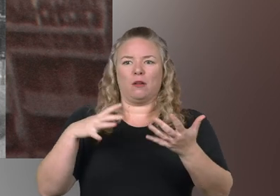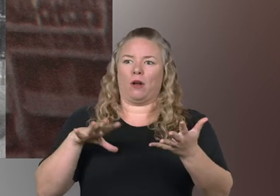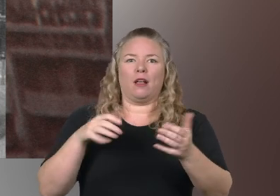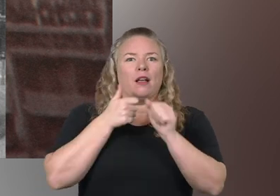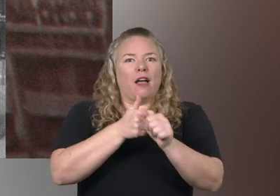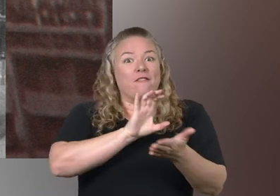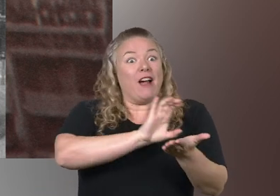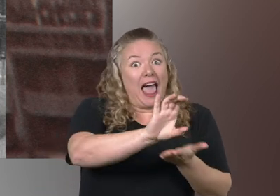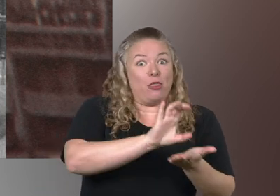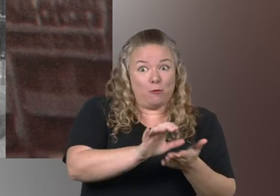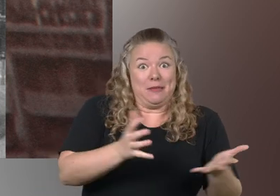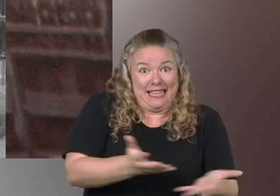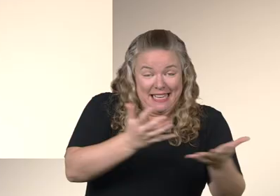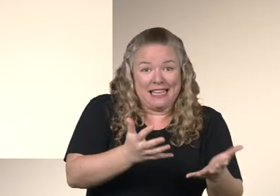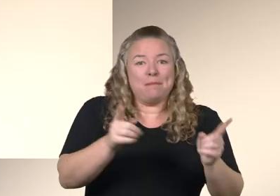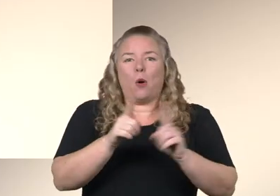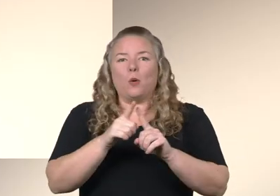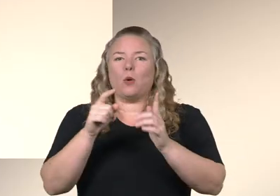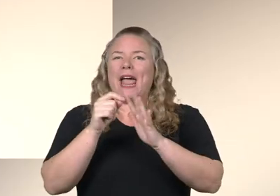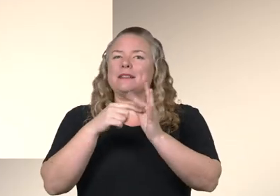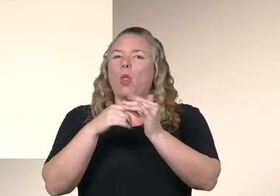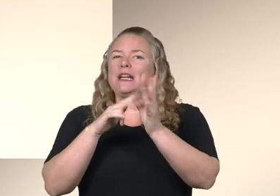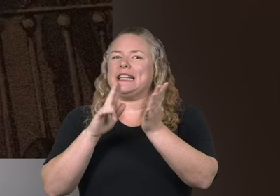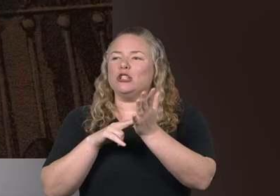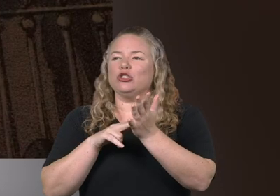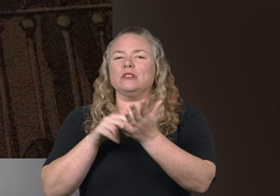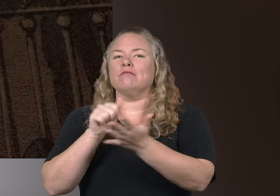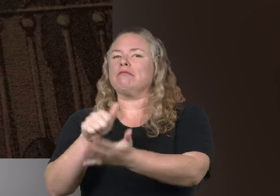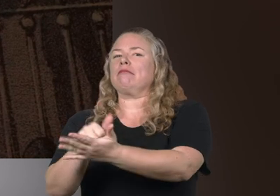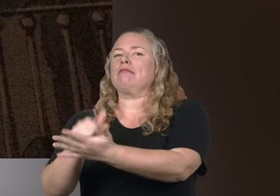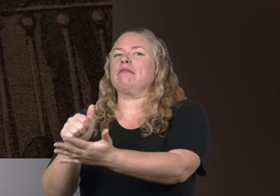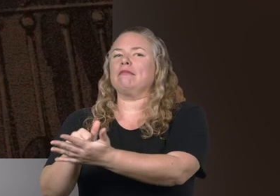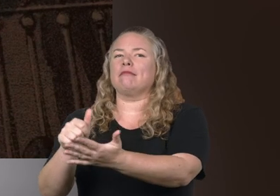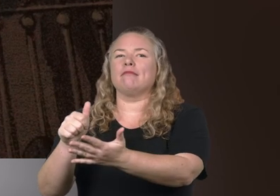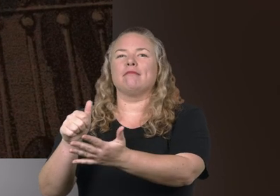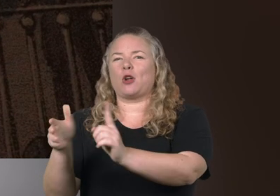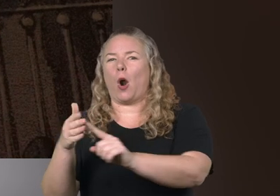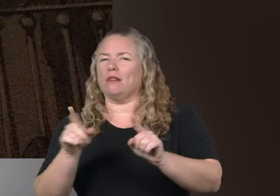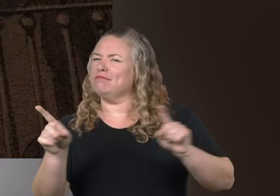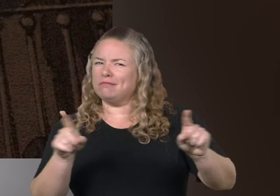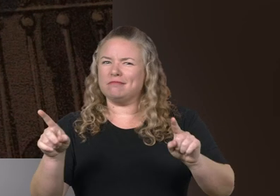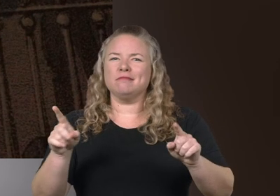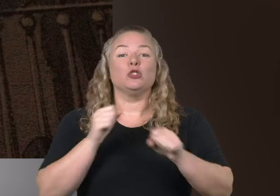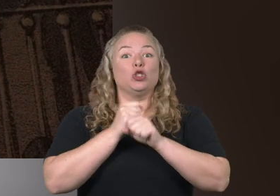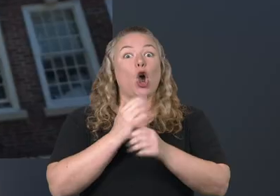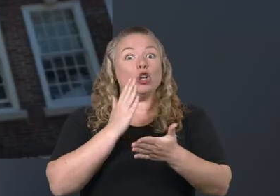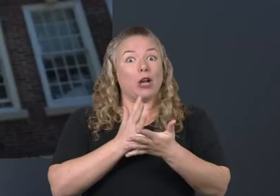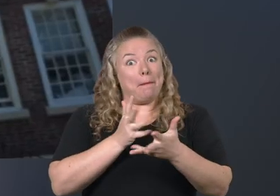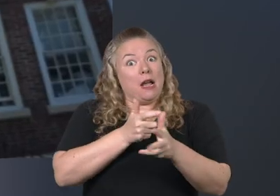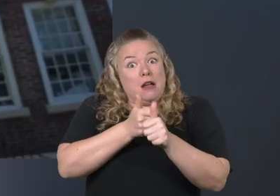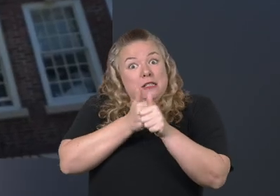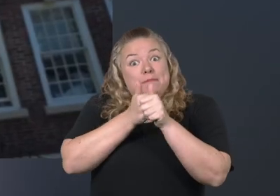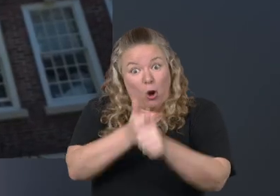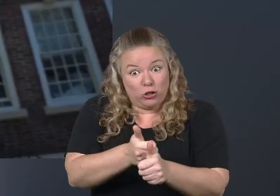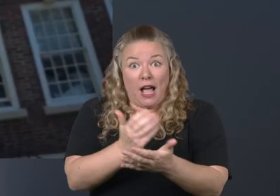got this curious mix of the philanthropy and exploitation schools. The